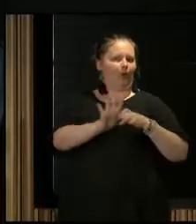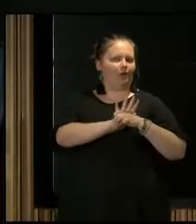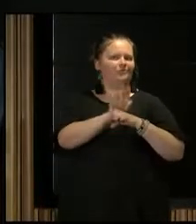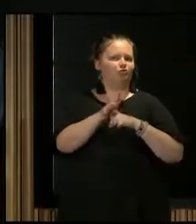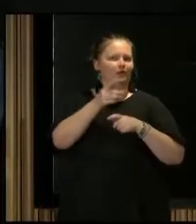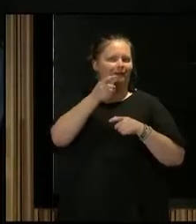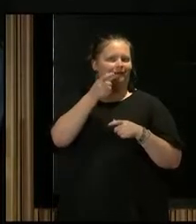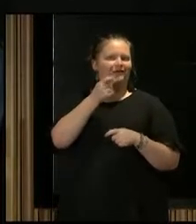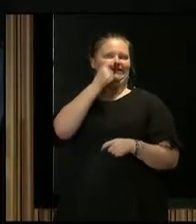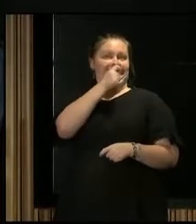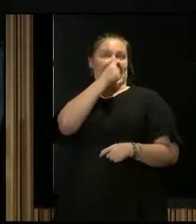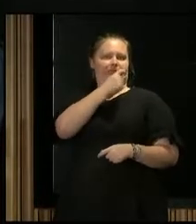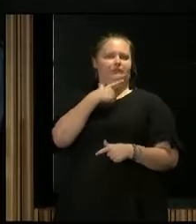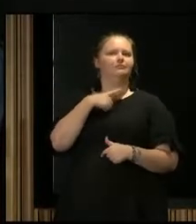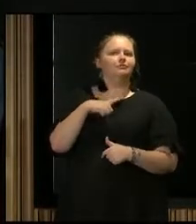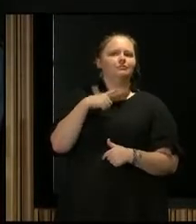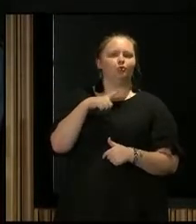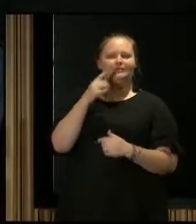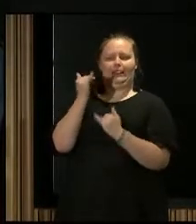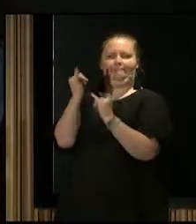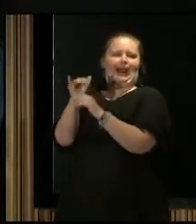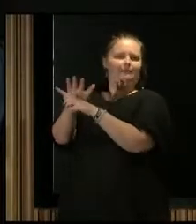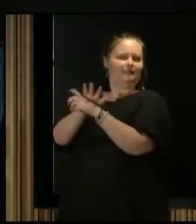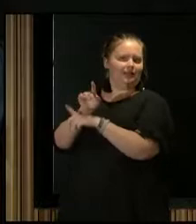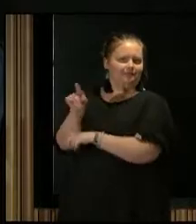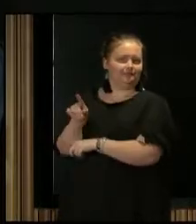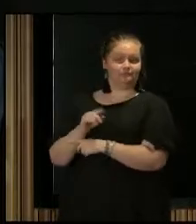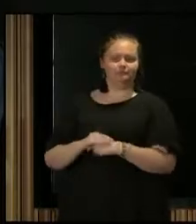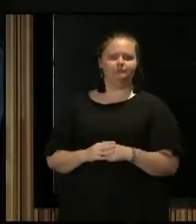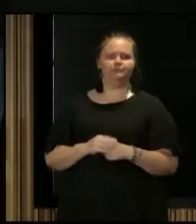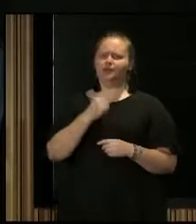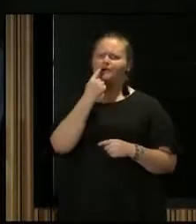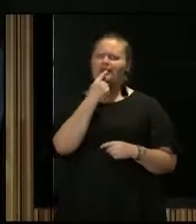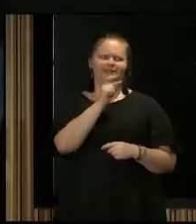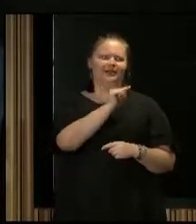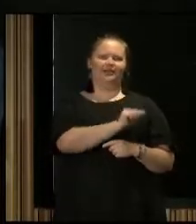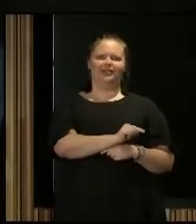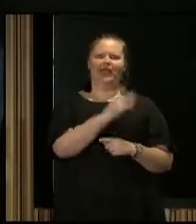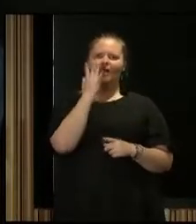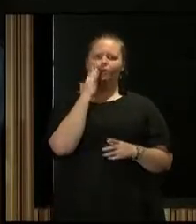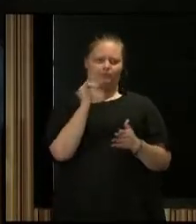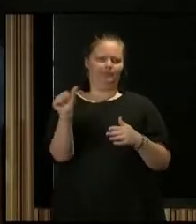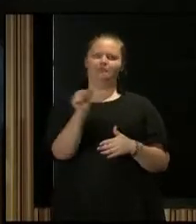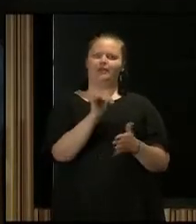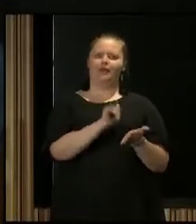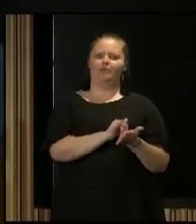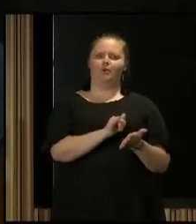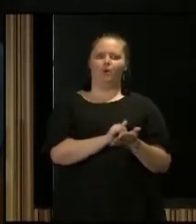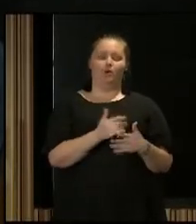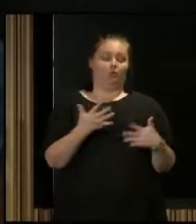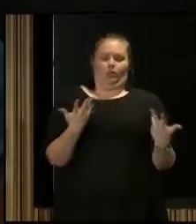because we've just been in the bad place. And they said at all of the places that we came back to at the airport and everything like that, well,